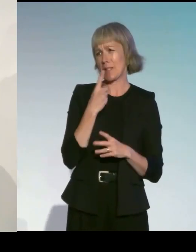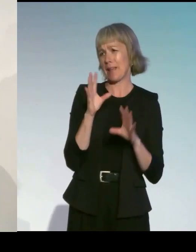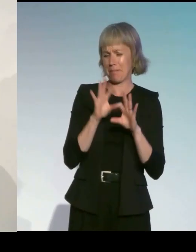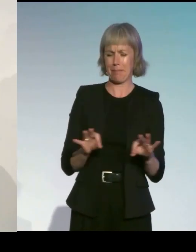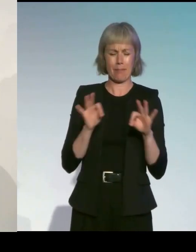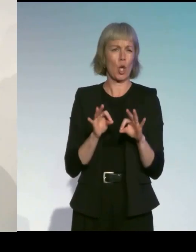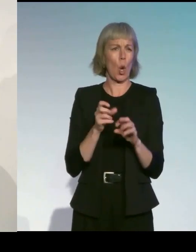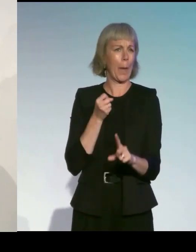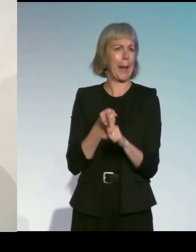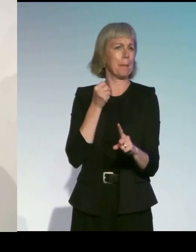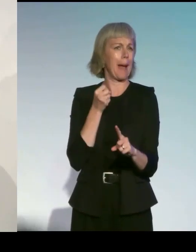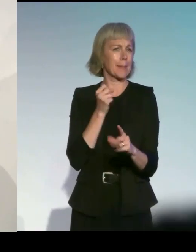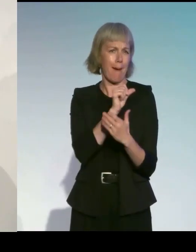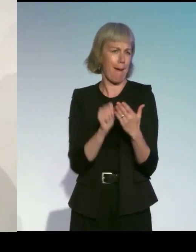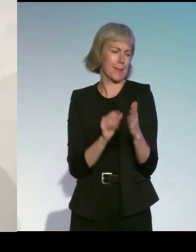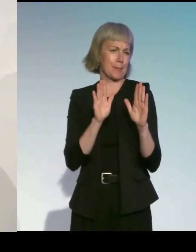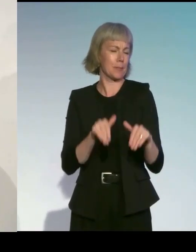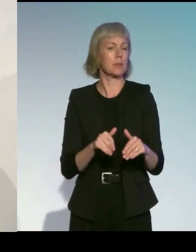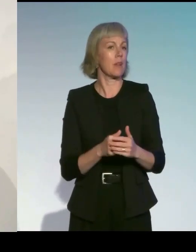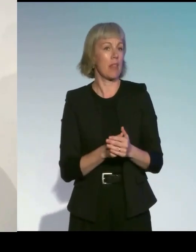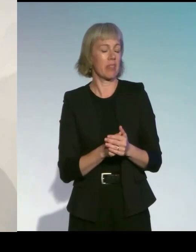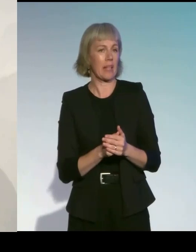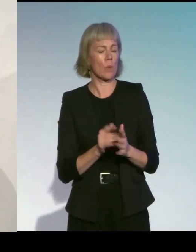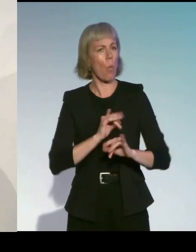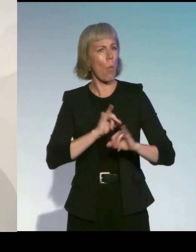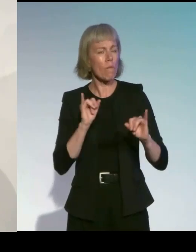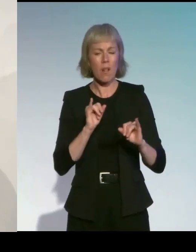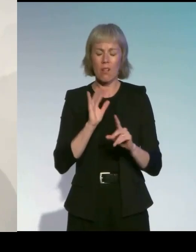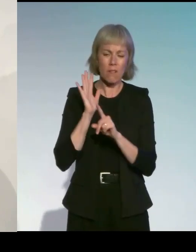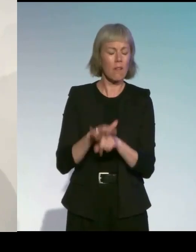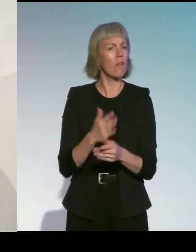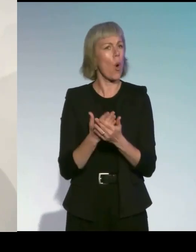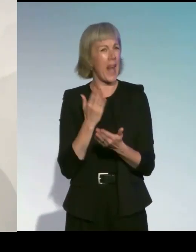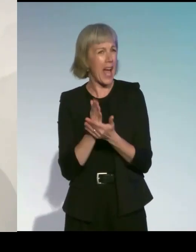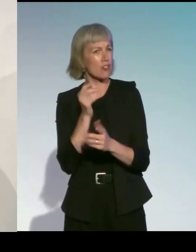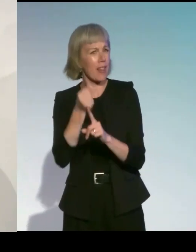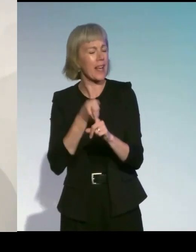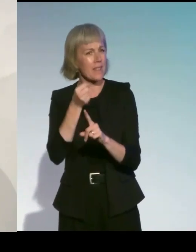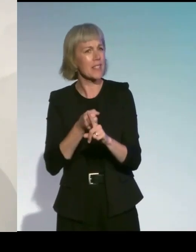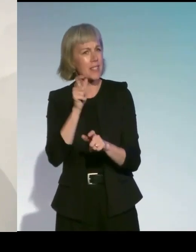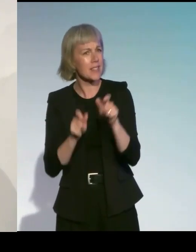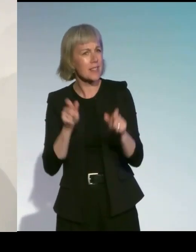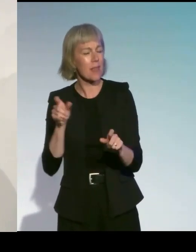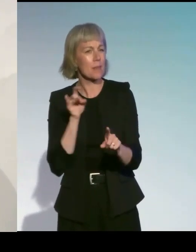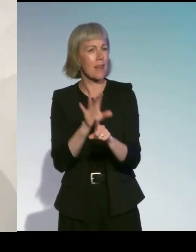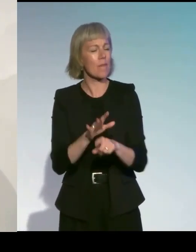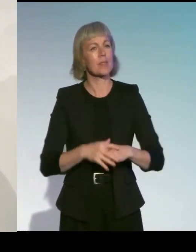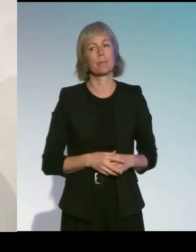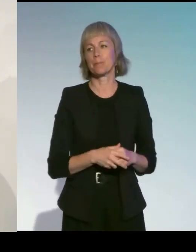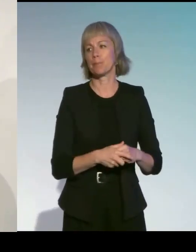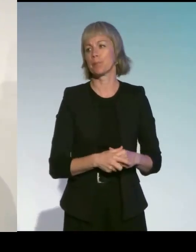real slap in the face to all activists, whether they are art activists, whether they're activists in general.